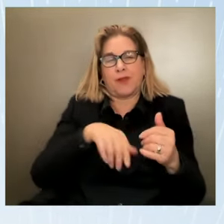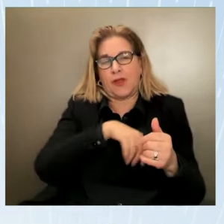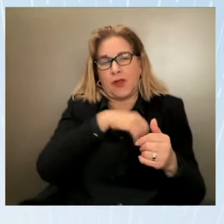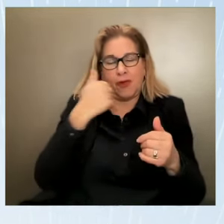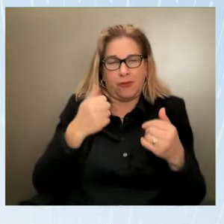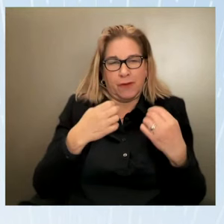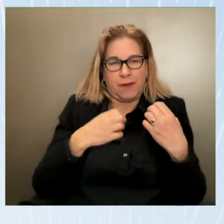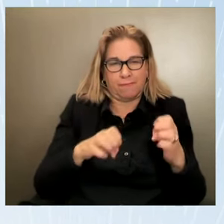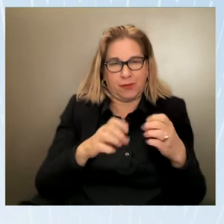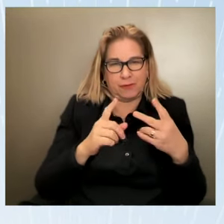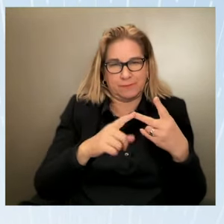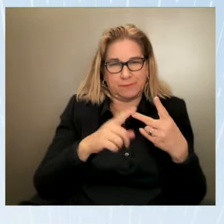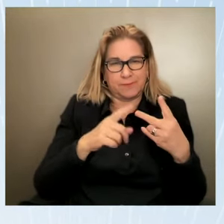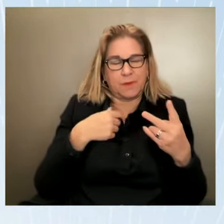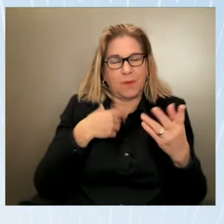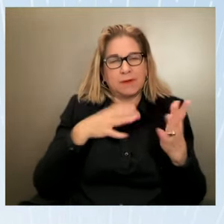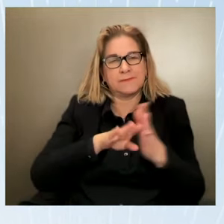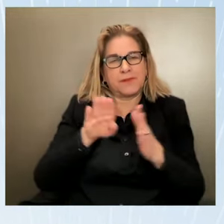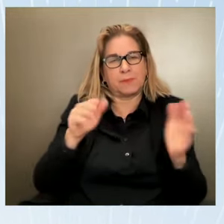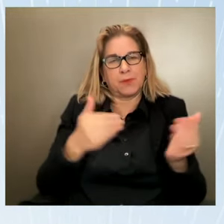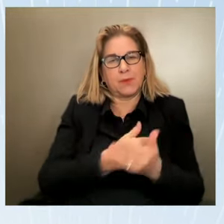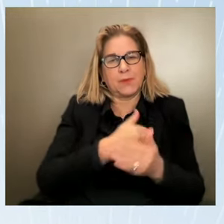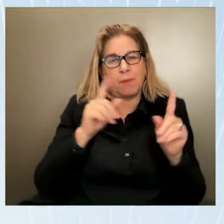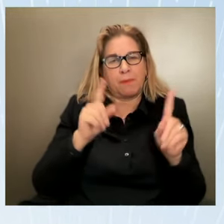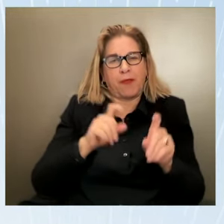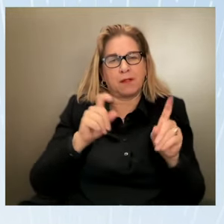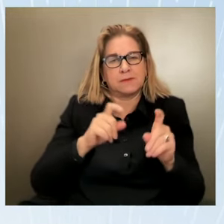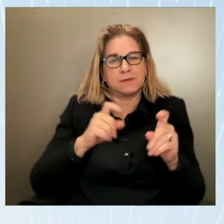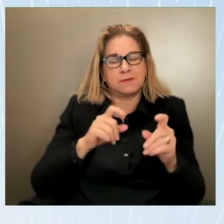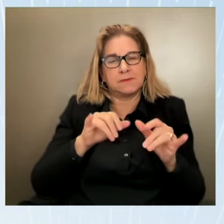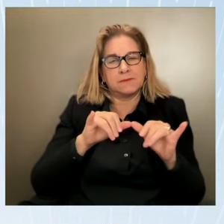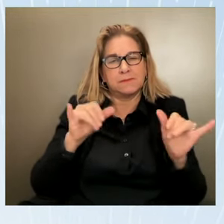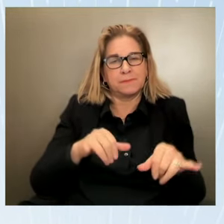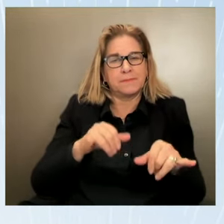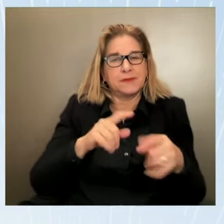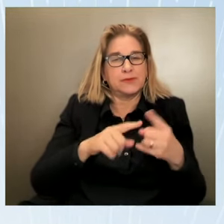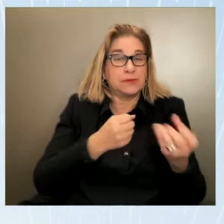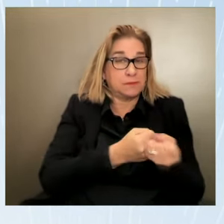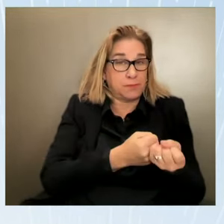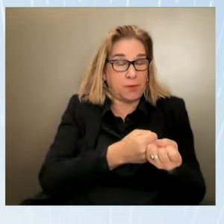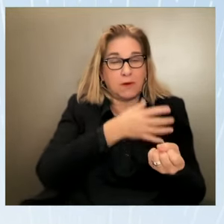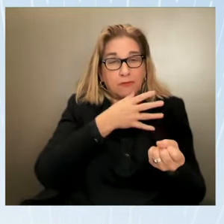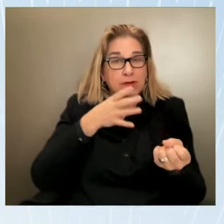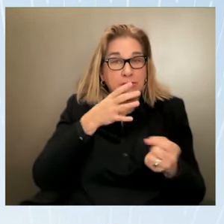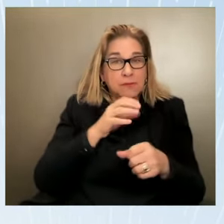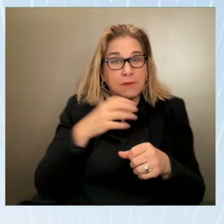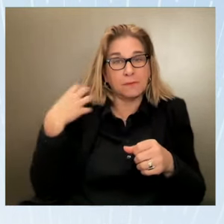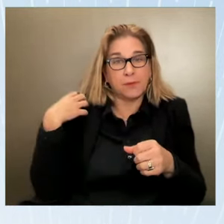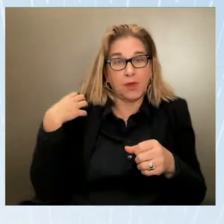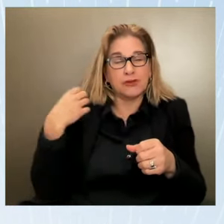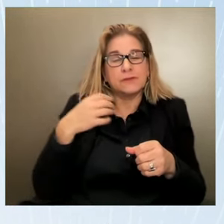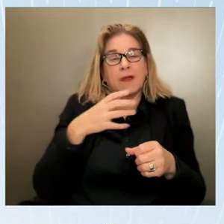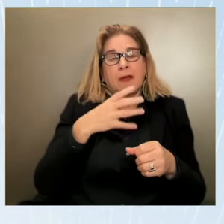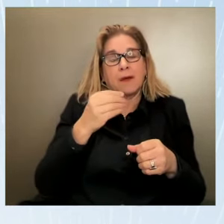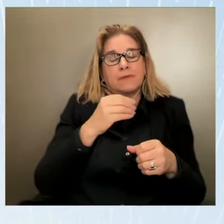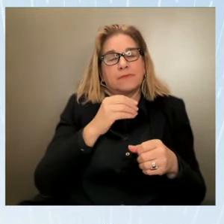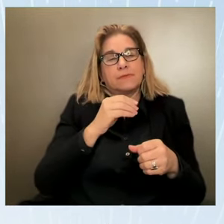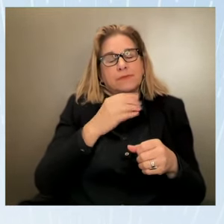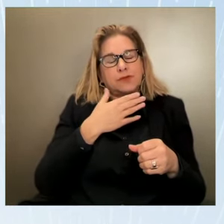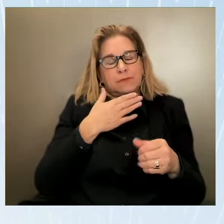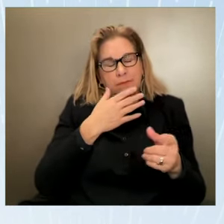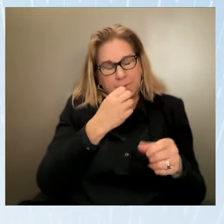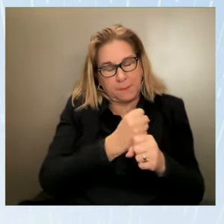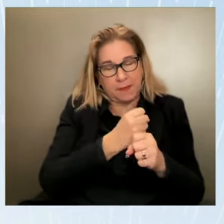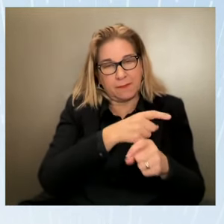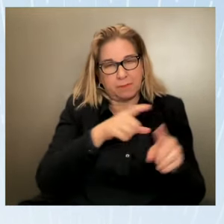implementing robust standards to promote a safe and healthy work environment for both U.S. workers and migrant workers in the seasonal